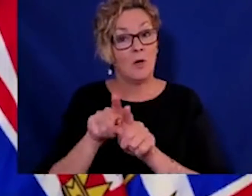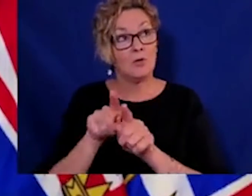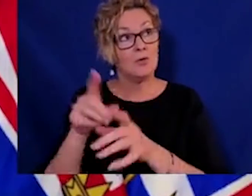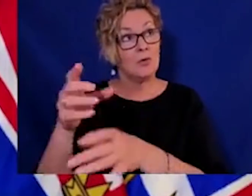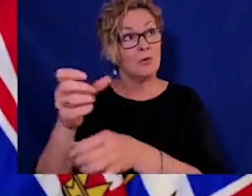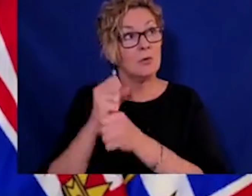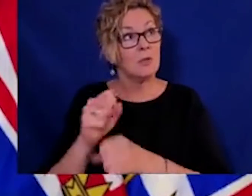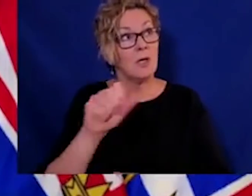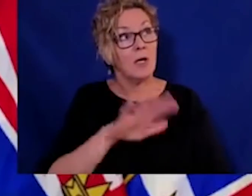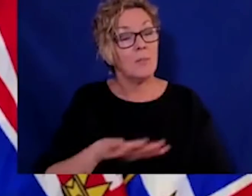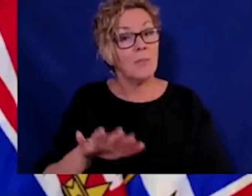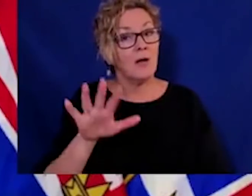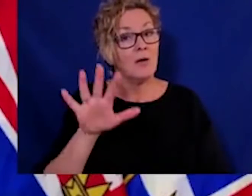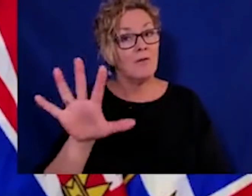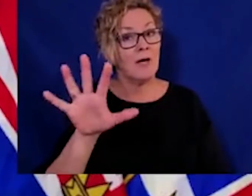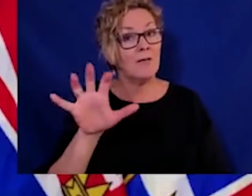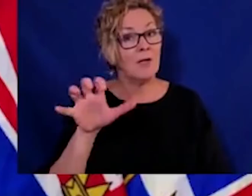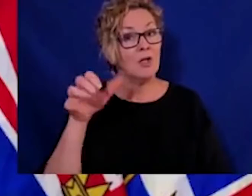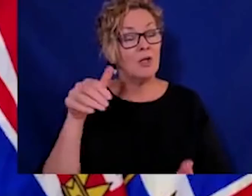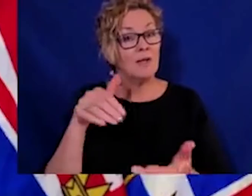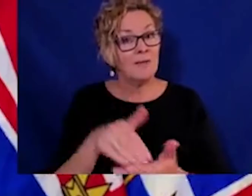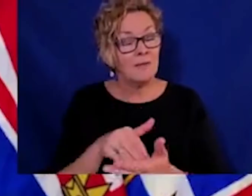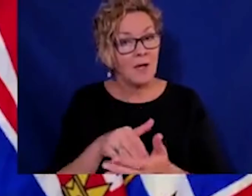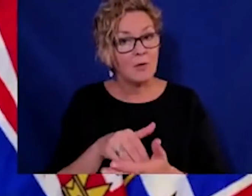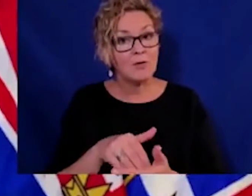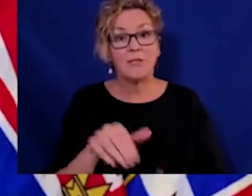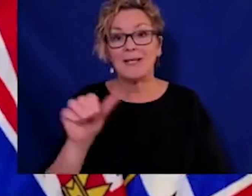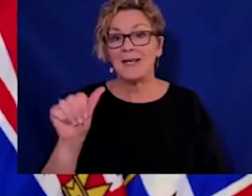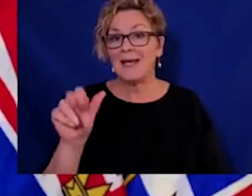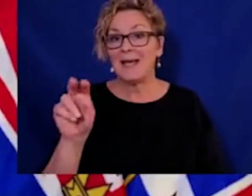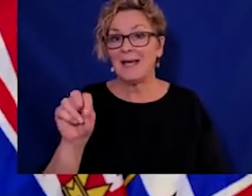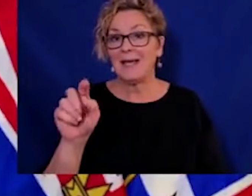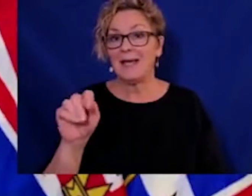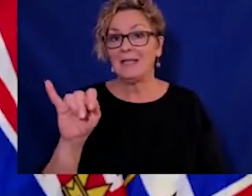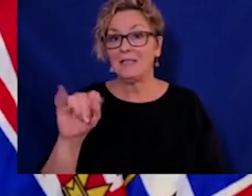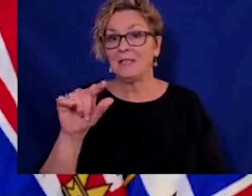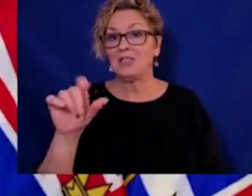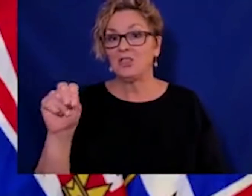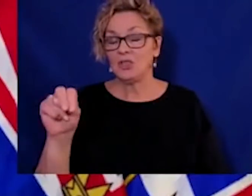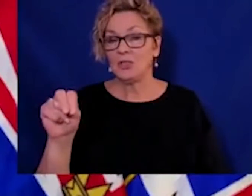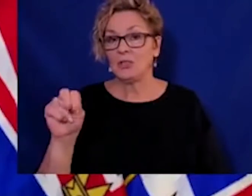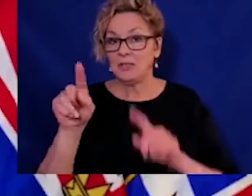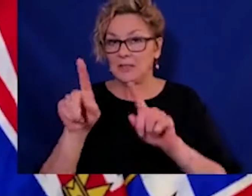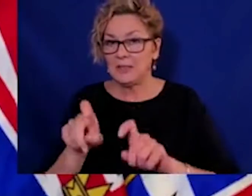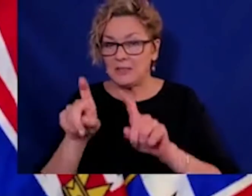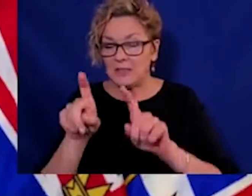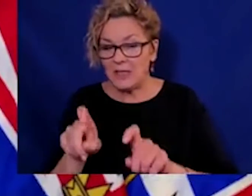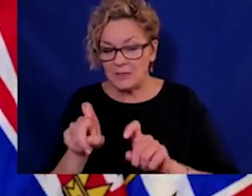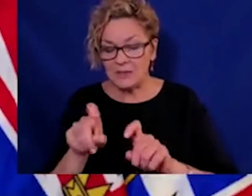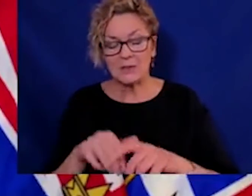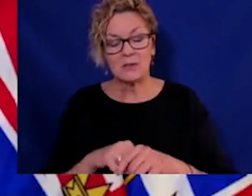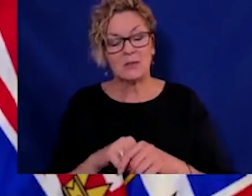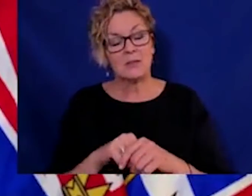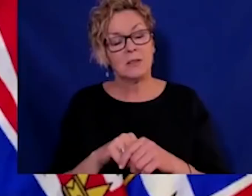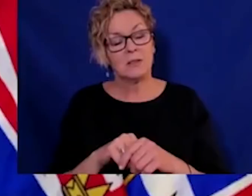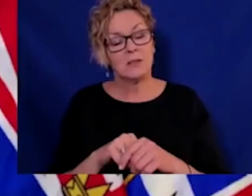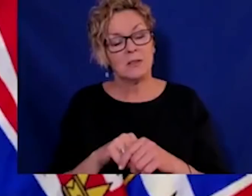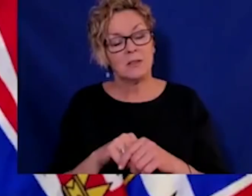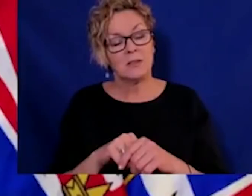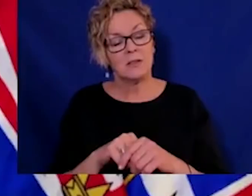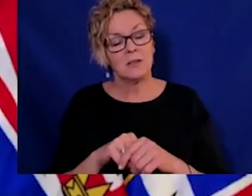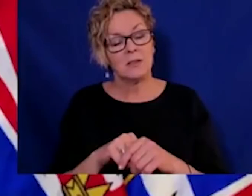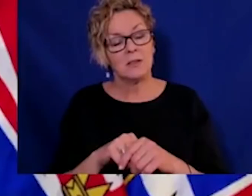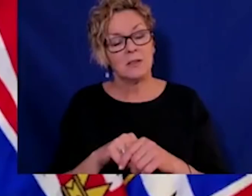received about 500,000 of the PanBio antigen tests. Again, that's the little ticket test